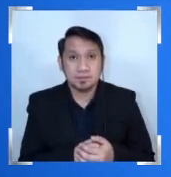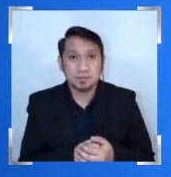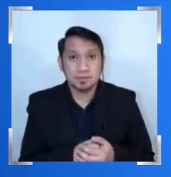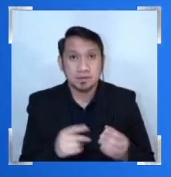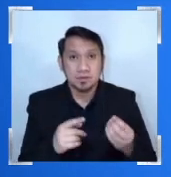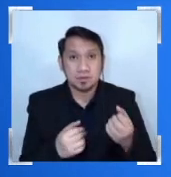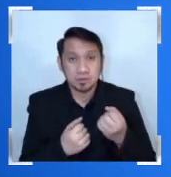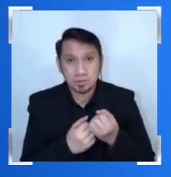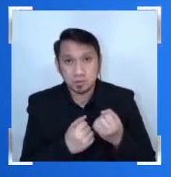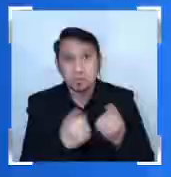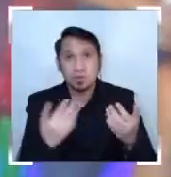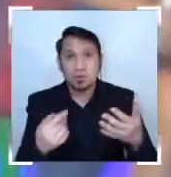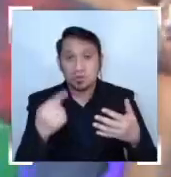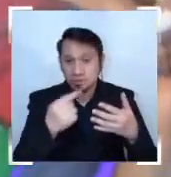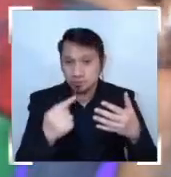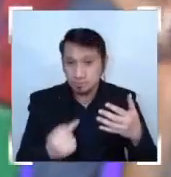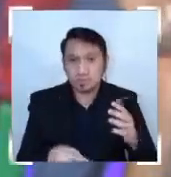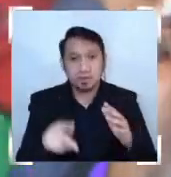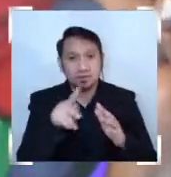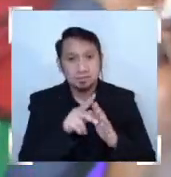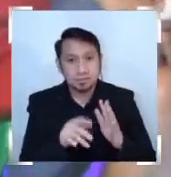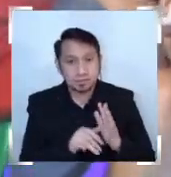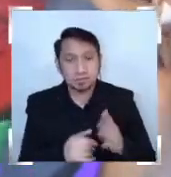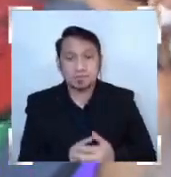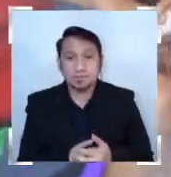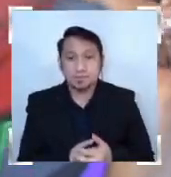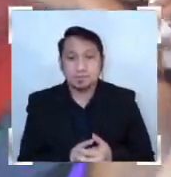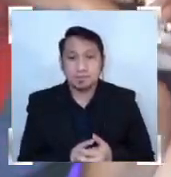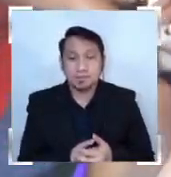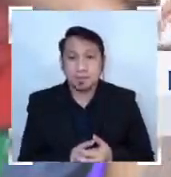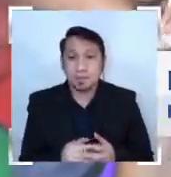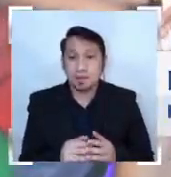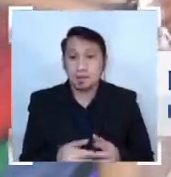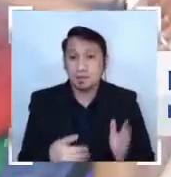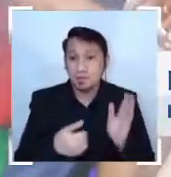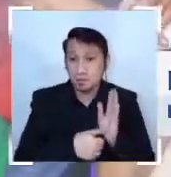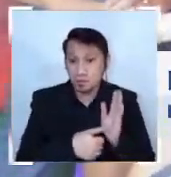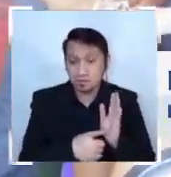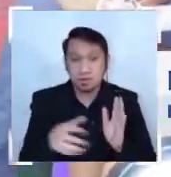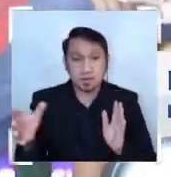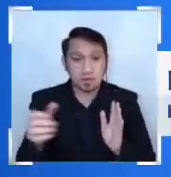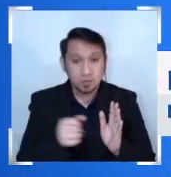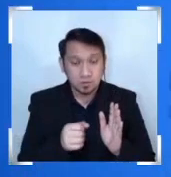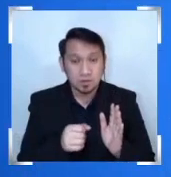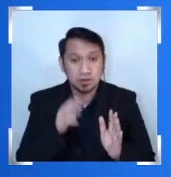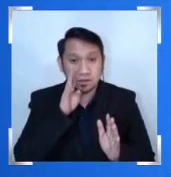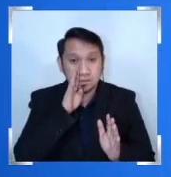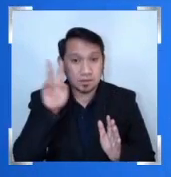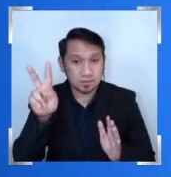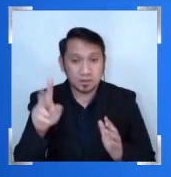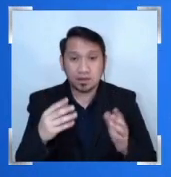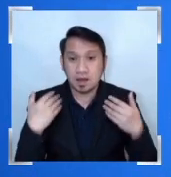policy menu is concerned. Ang malaking botong nakuha ni Marcos Jr. ay nangangahulugan din daw ng malaking expectation. Yung